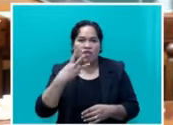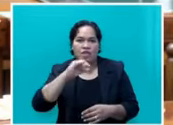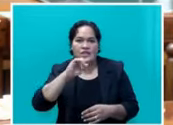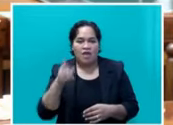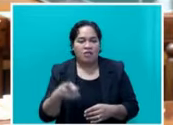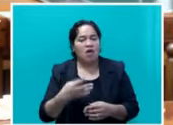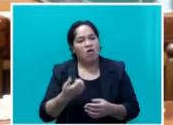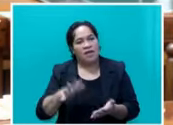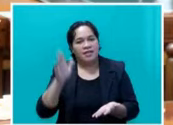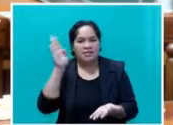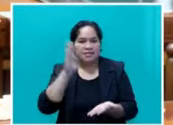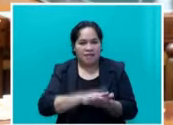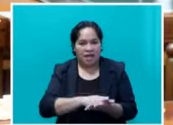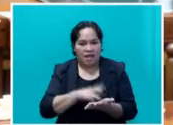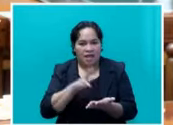signed a